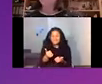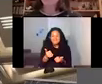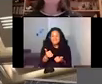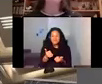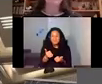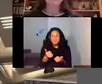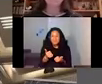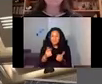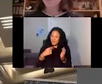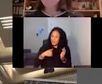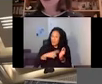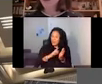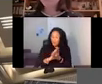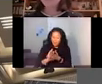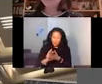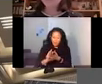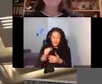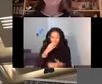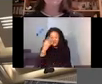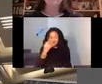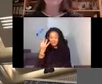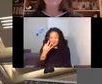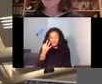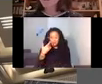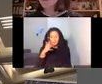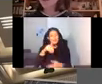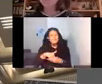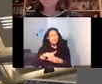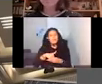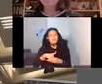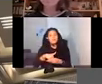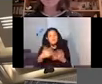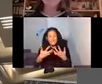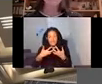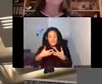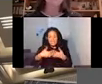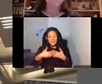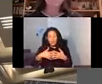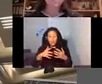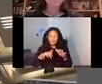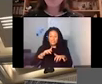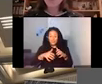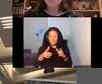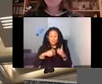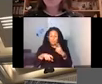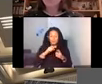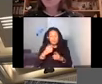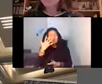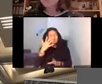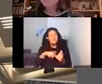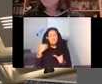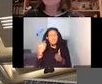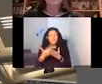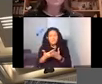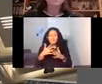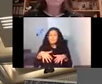So I'm Lowena Hull, I'm 18, and I've been involved in the tech community for about 5 years now. I